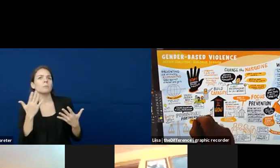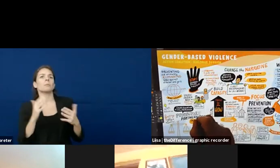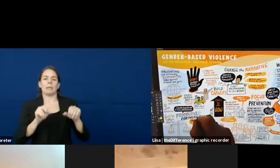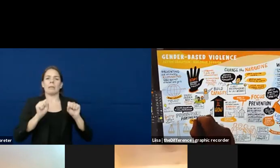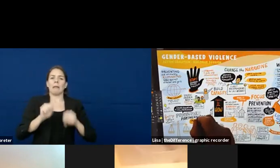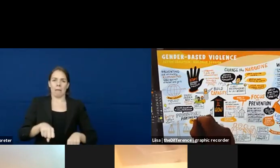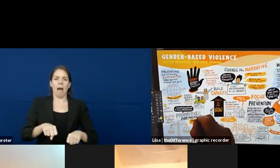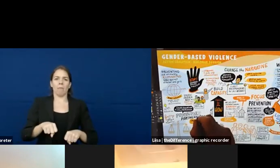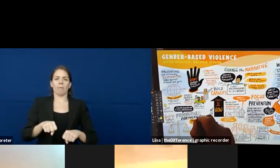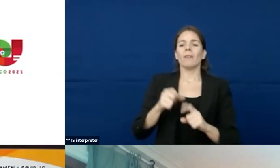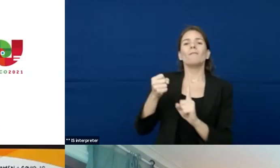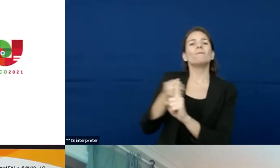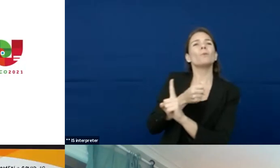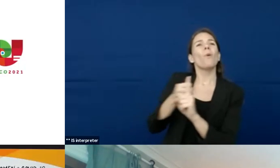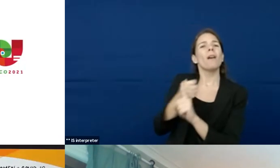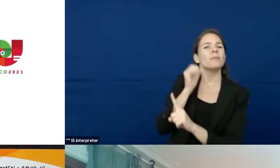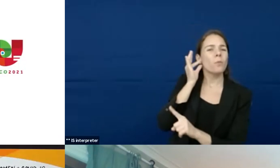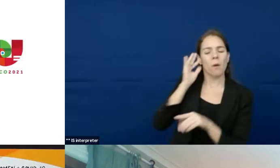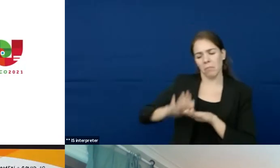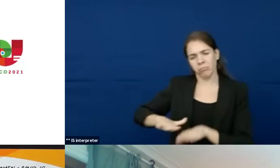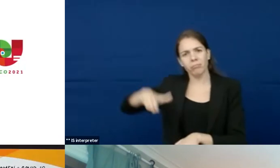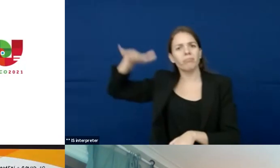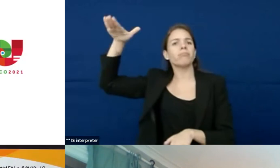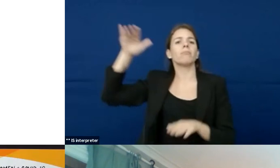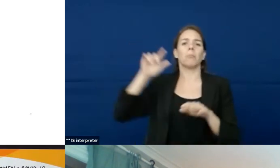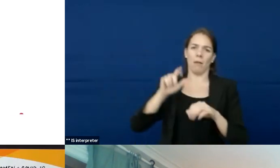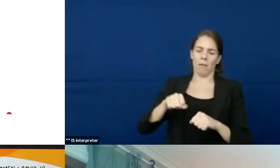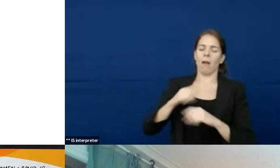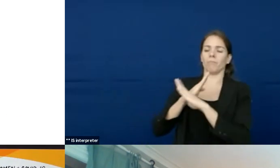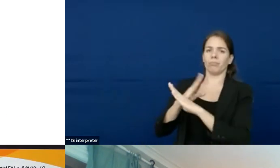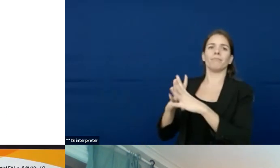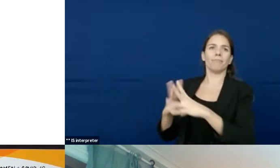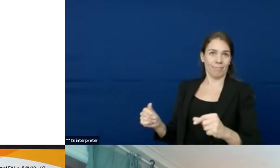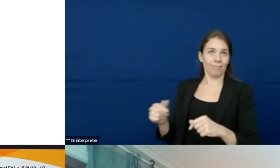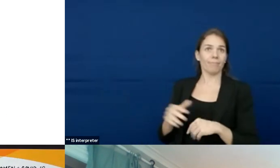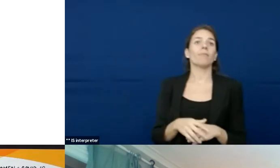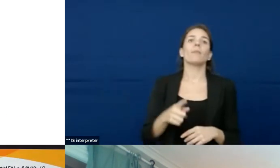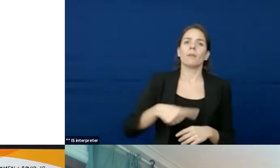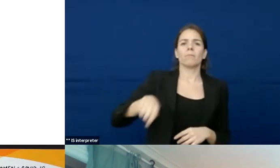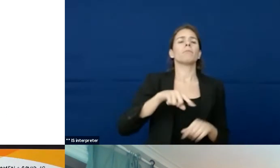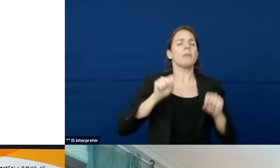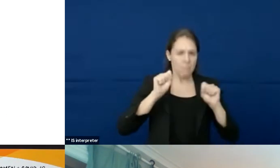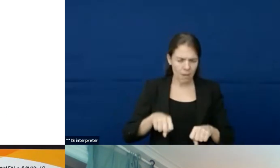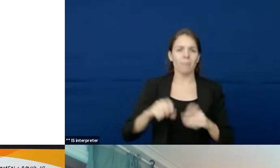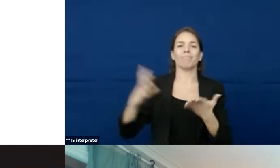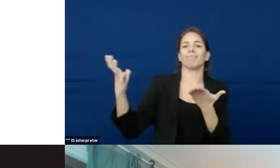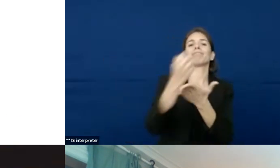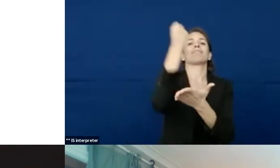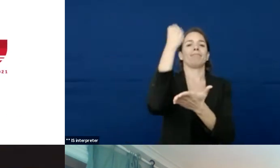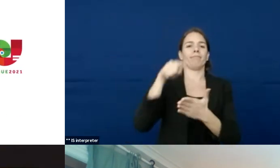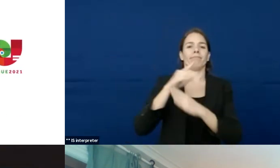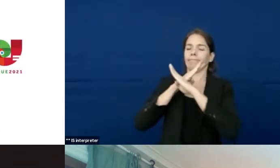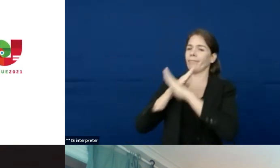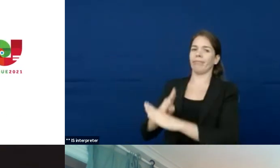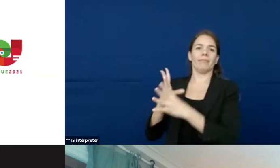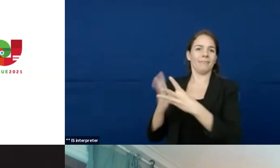And if not us, then who? And if not now, then when? I will leave